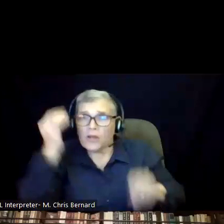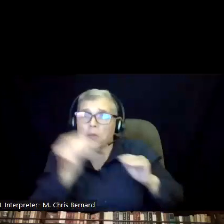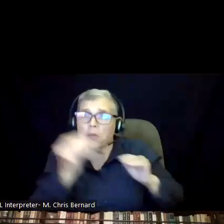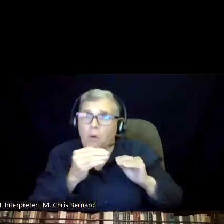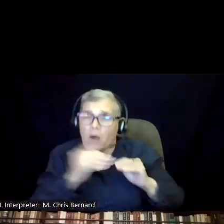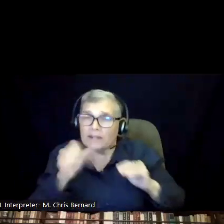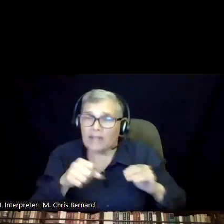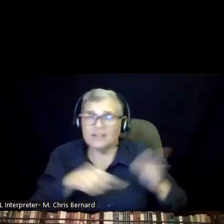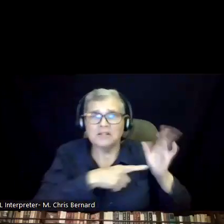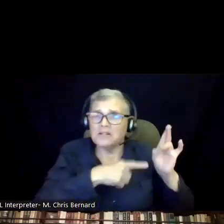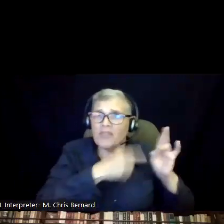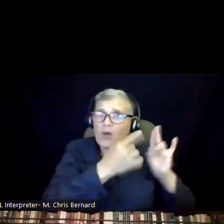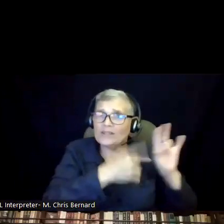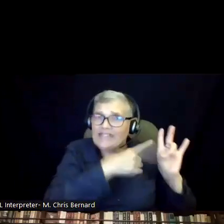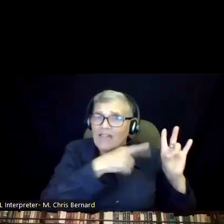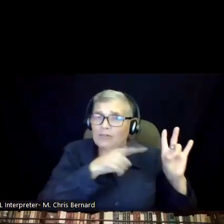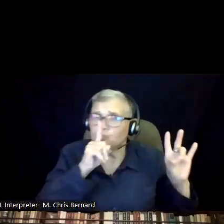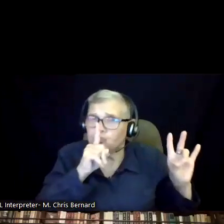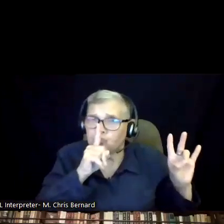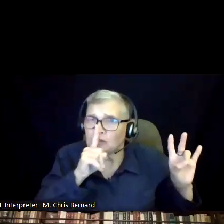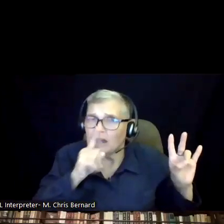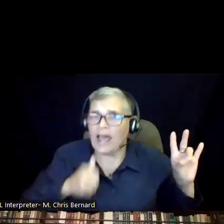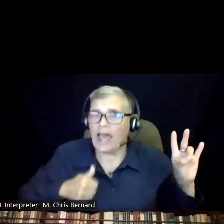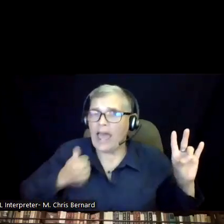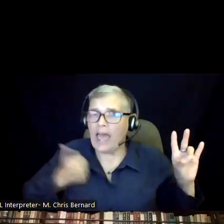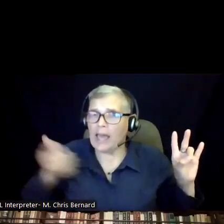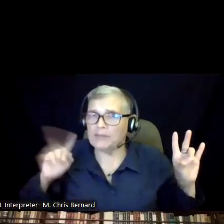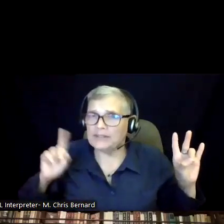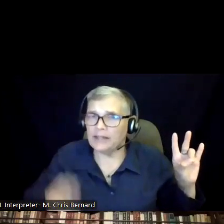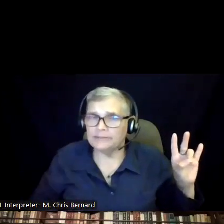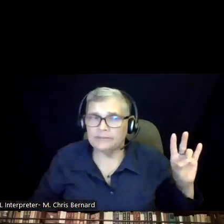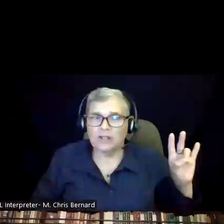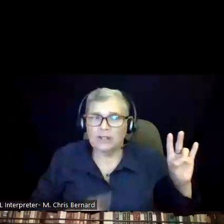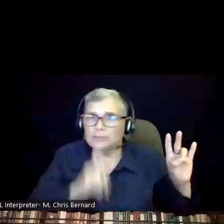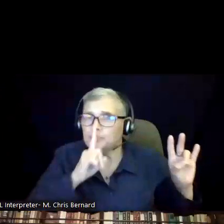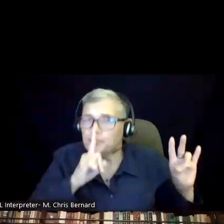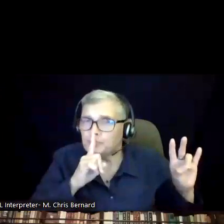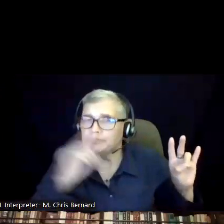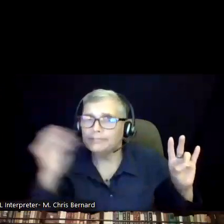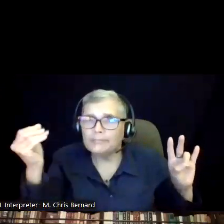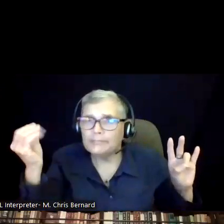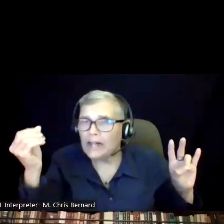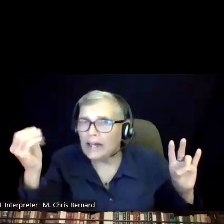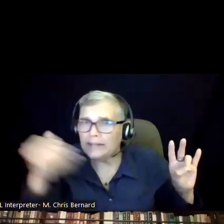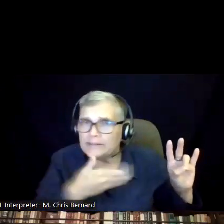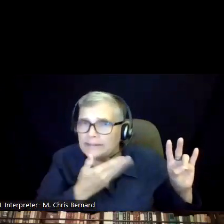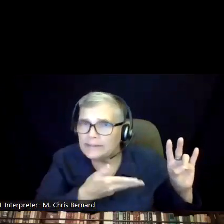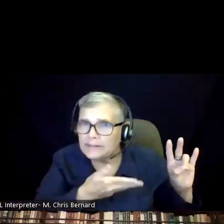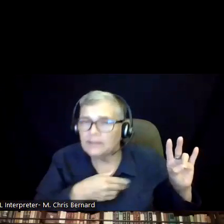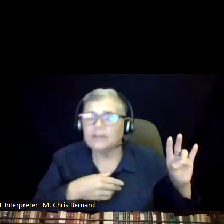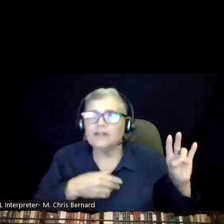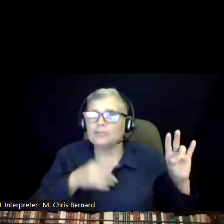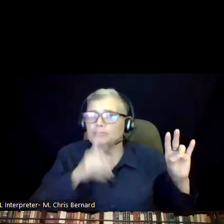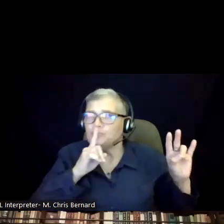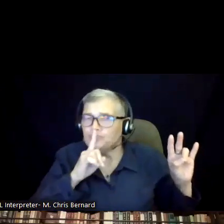It's silent on funding. It doesn't necessarily take a modern view of the role of